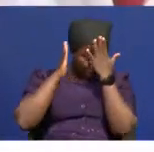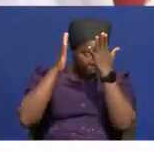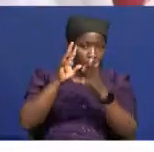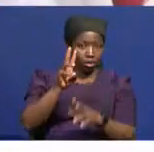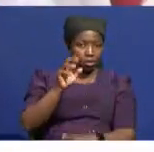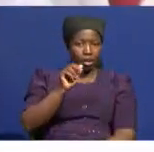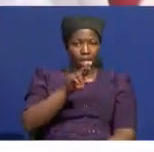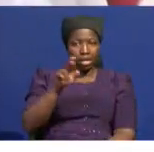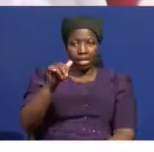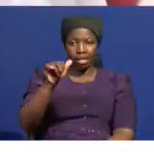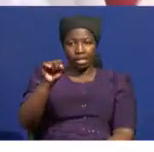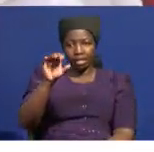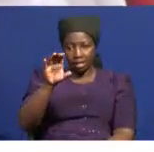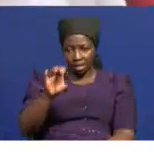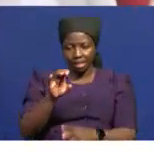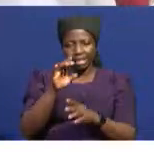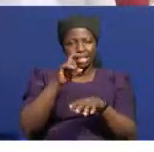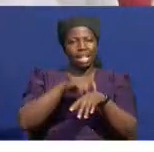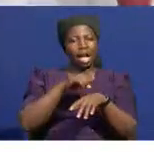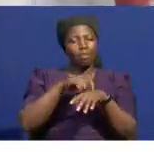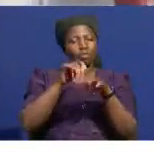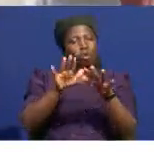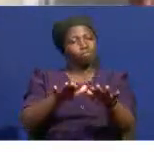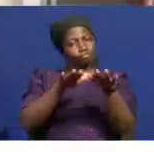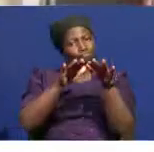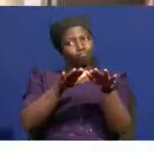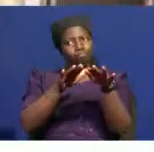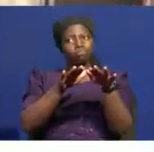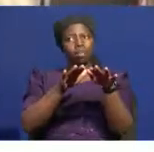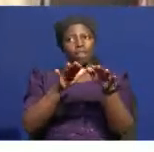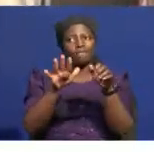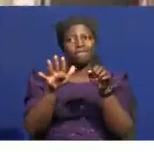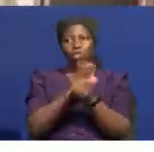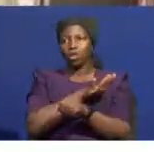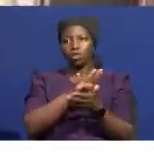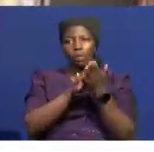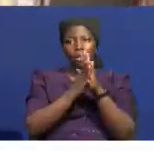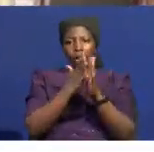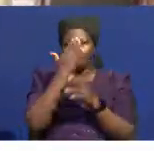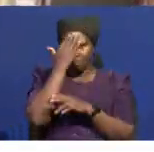Wallace Nganga as they were conferred fullness of the Sacrament of Holy Orders.